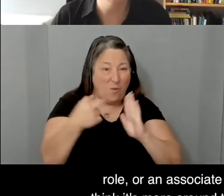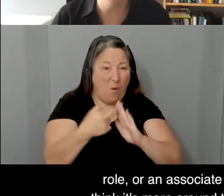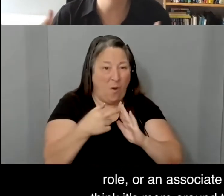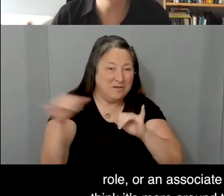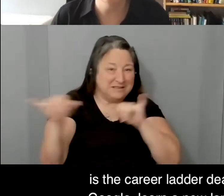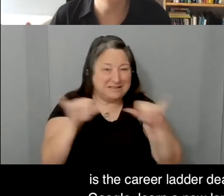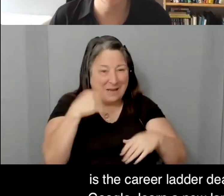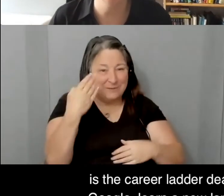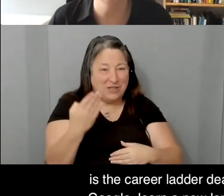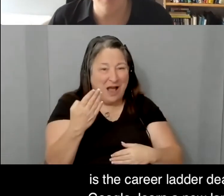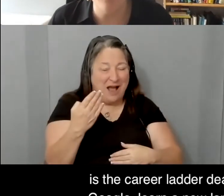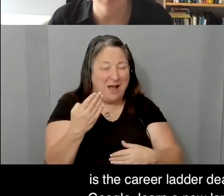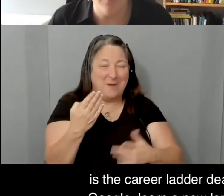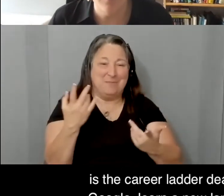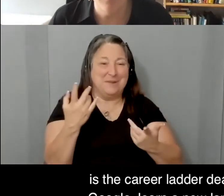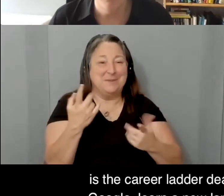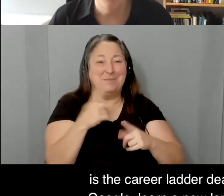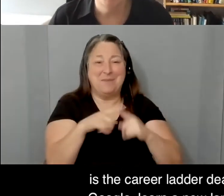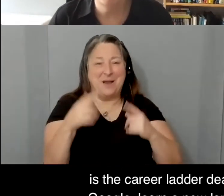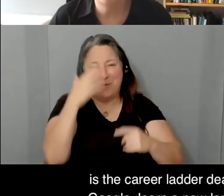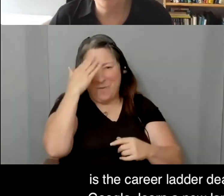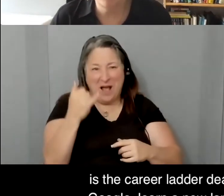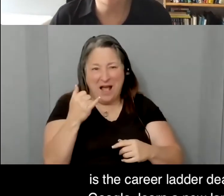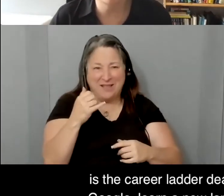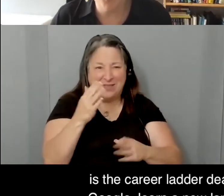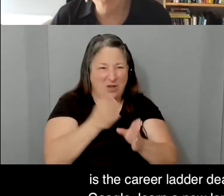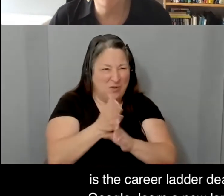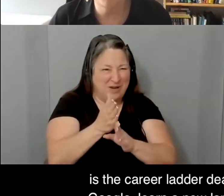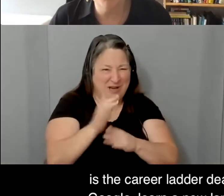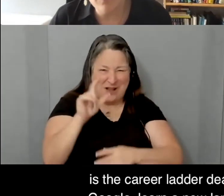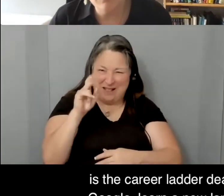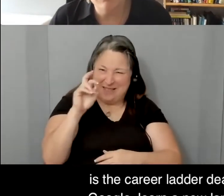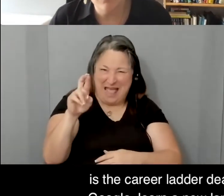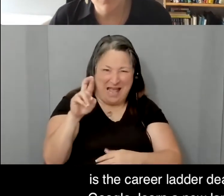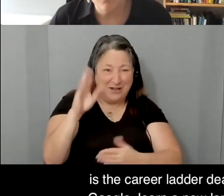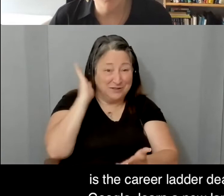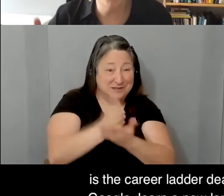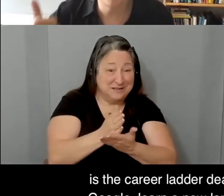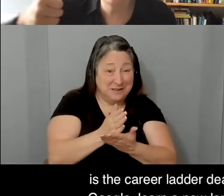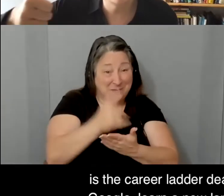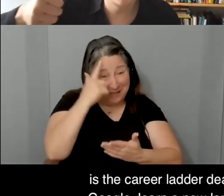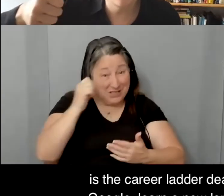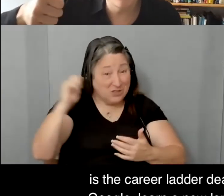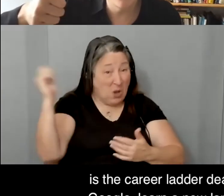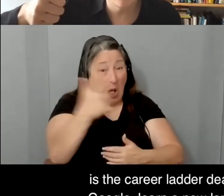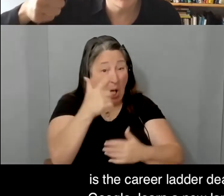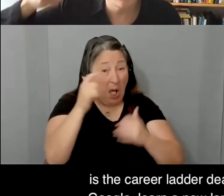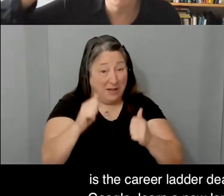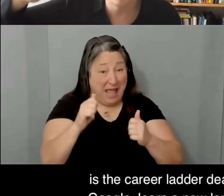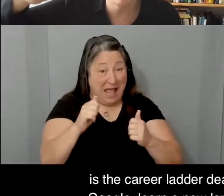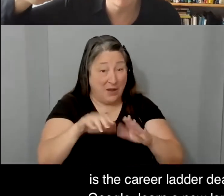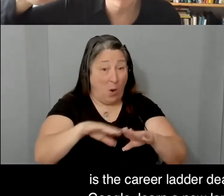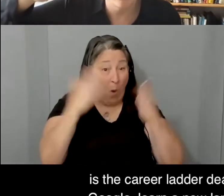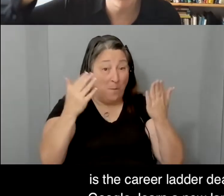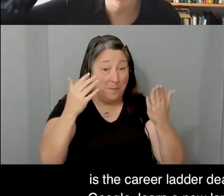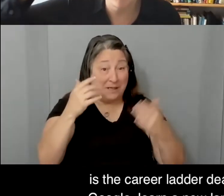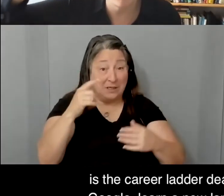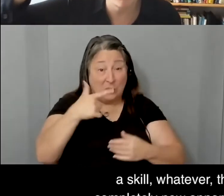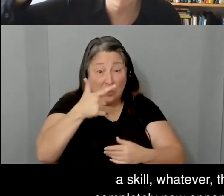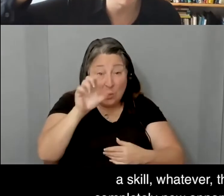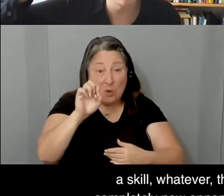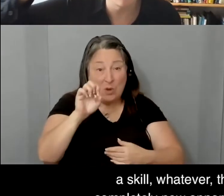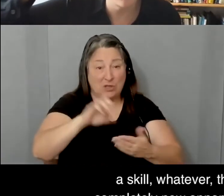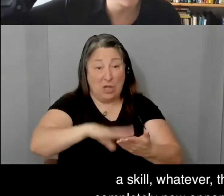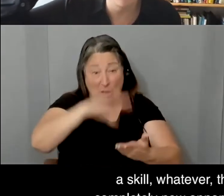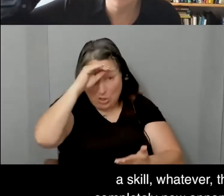Because remember, why is the career ladder dead? Because you all can open Google, learn a new language, a computer language,